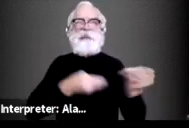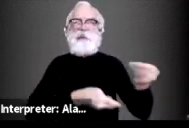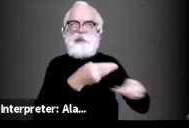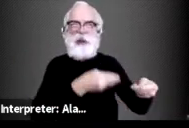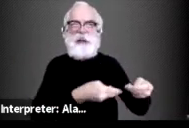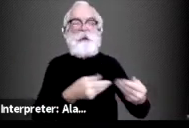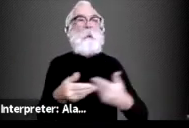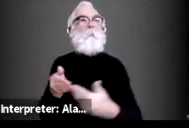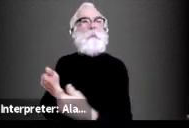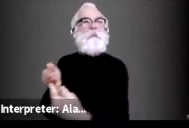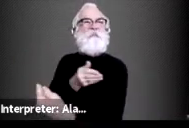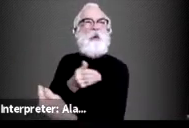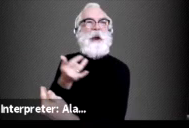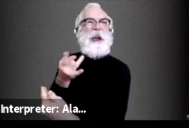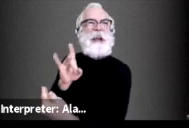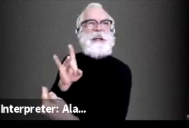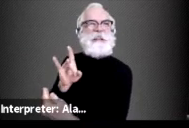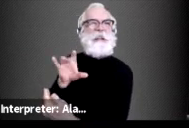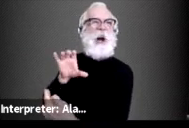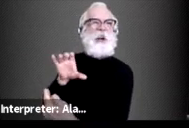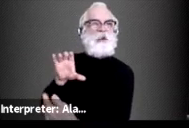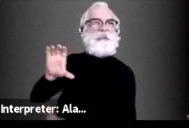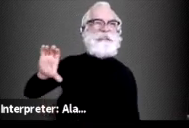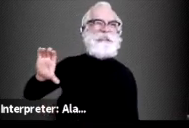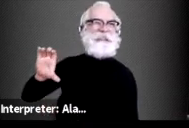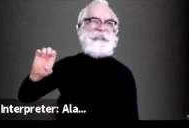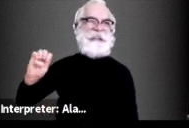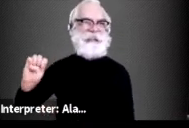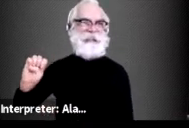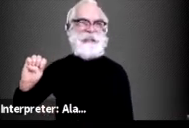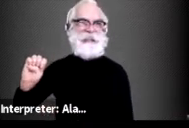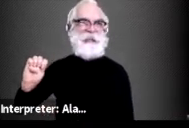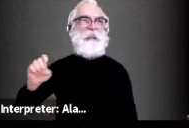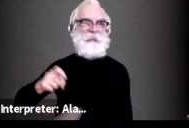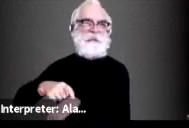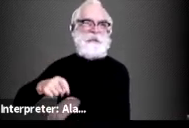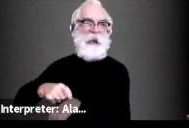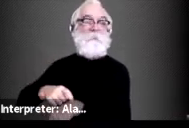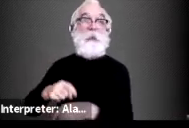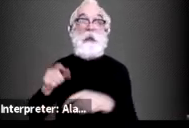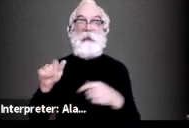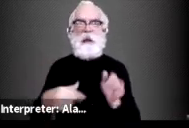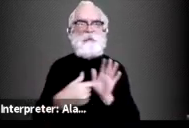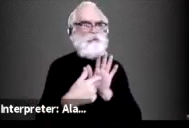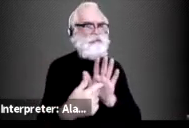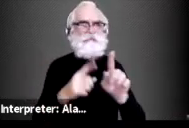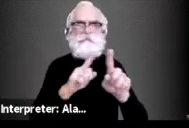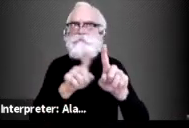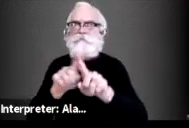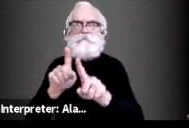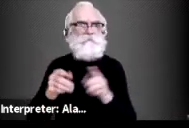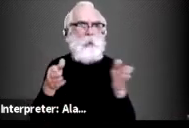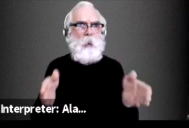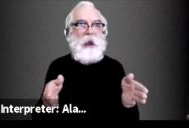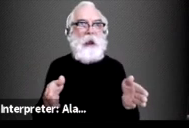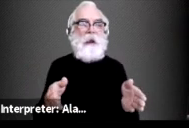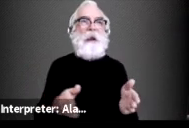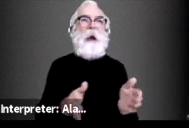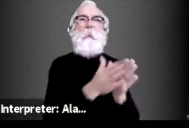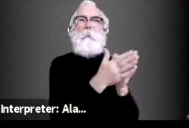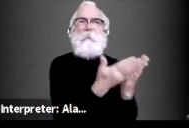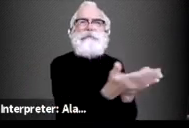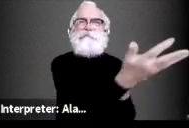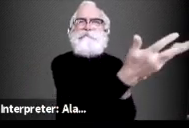before circa 1800 CE. That can manifest itself in numerous ways, from manuscript collections